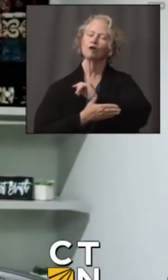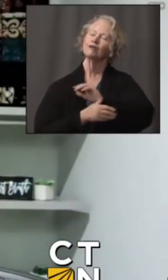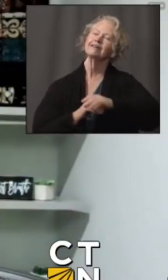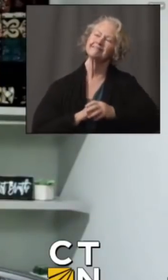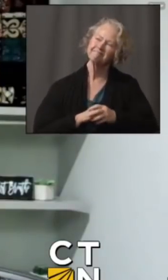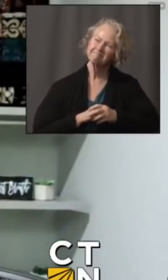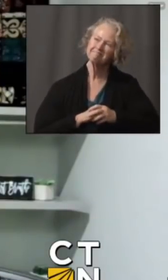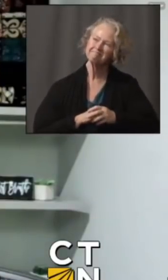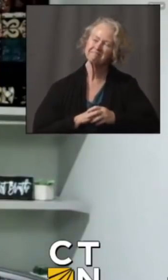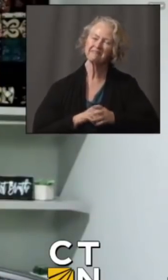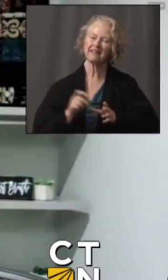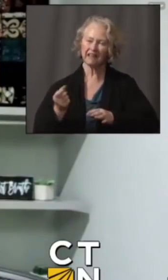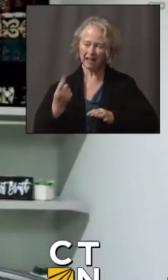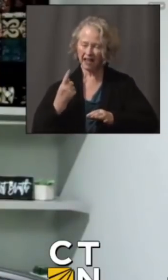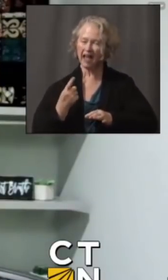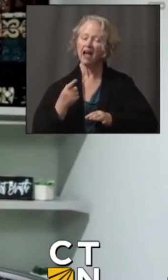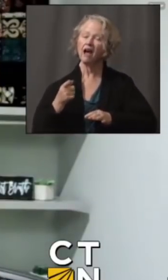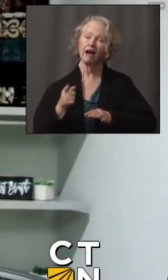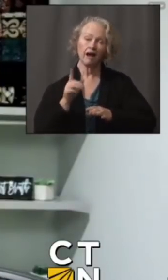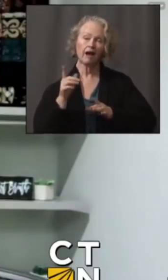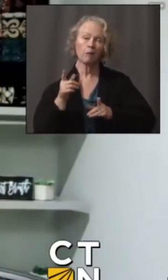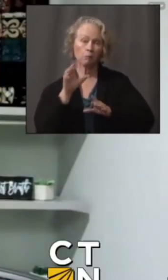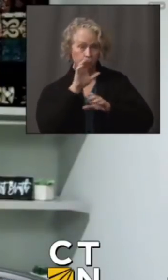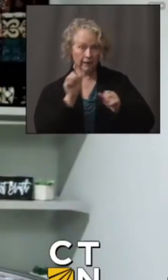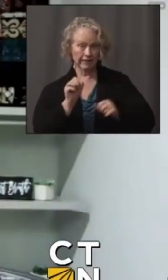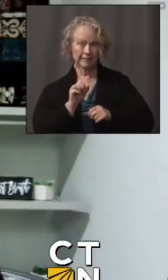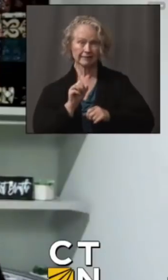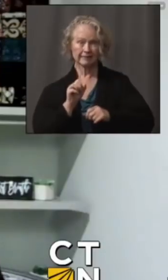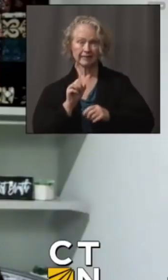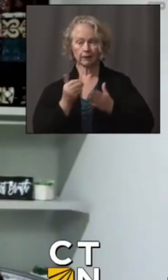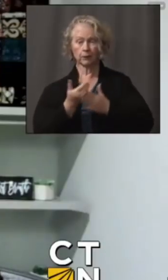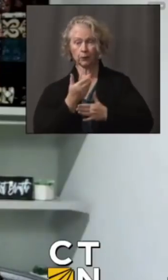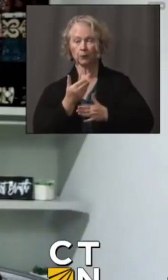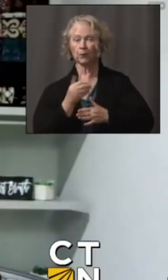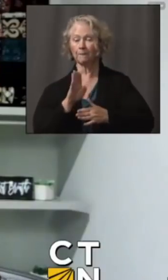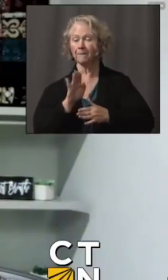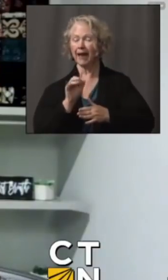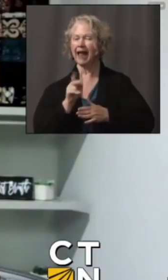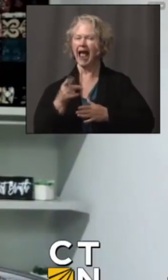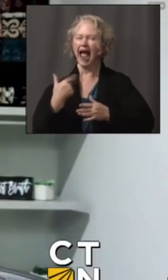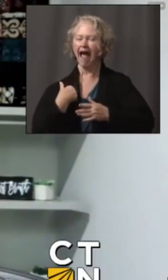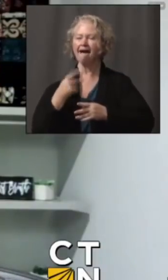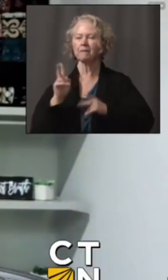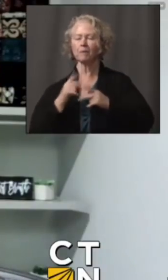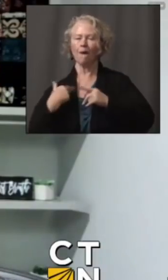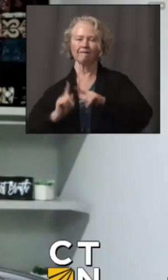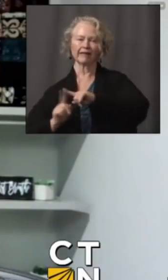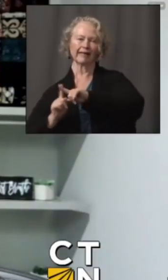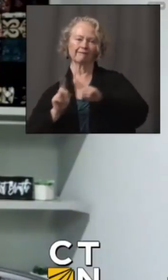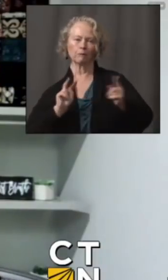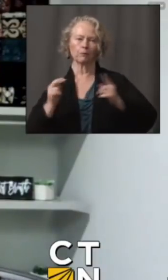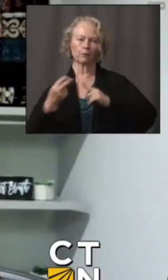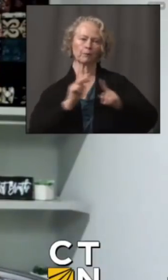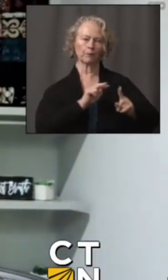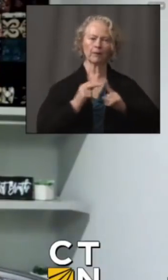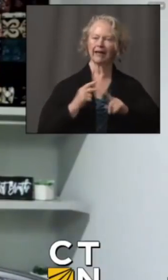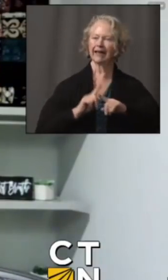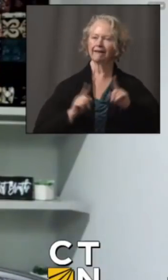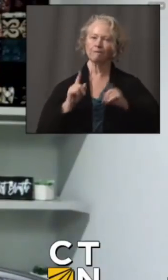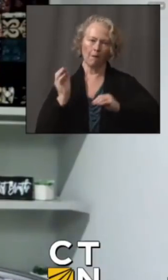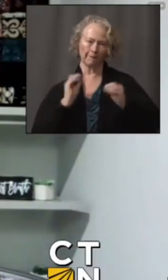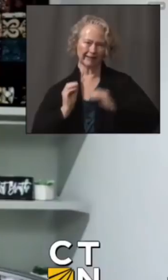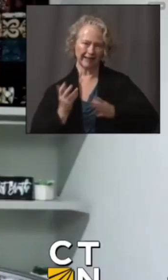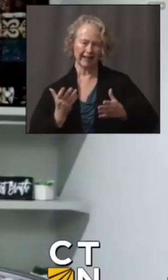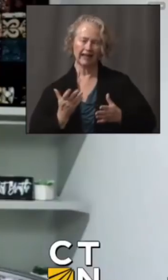is the president-elect is surrounding himself with advisors who have different opinions, and that we can all give our different